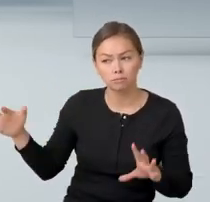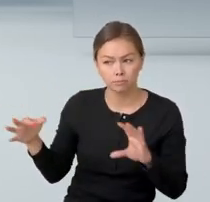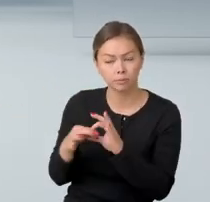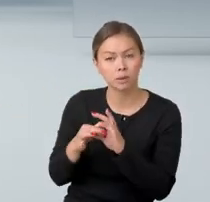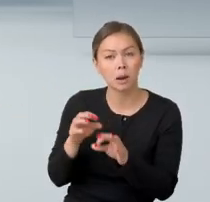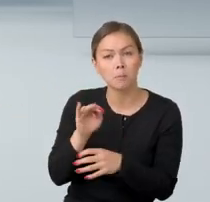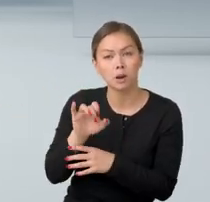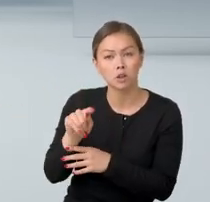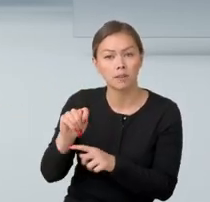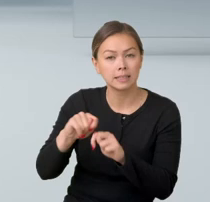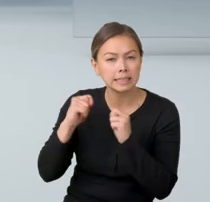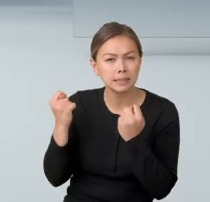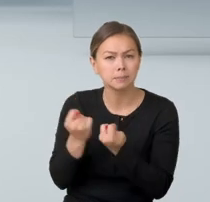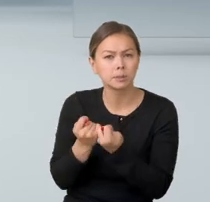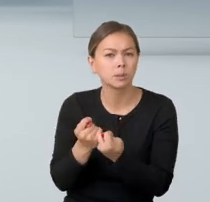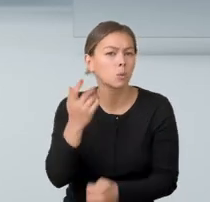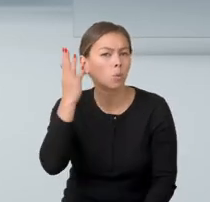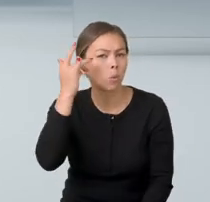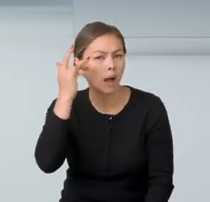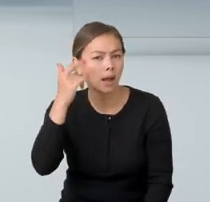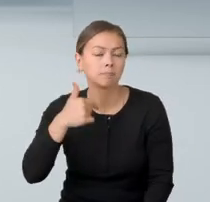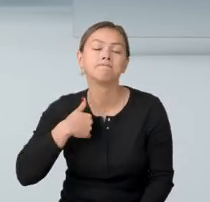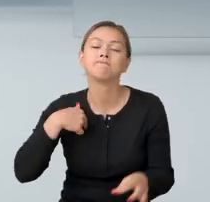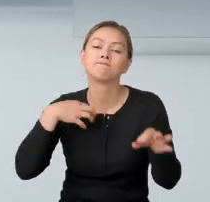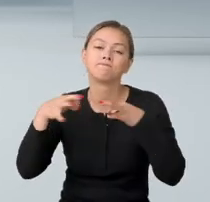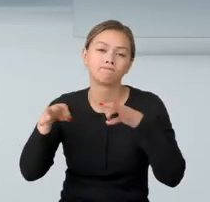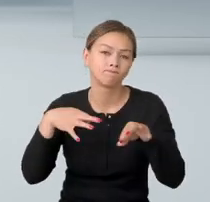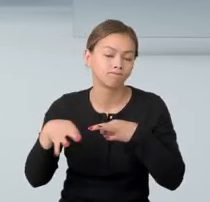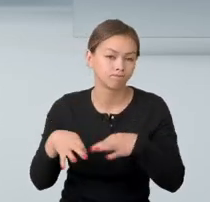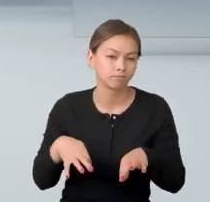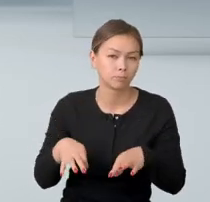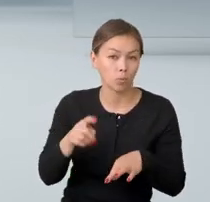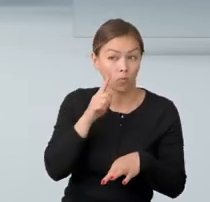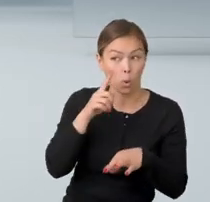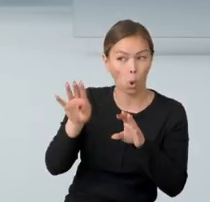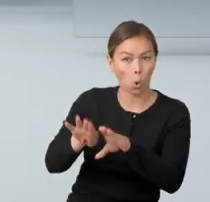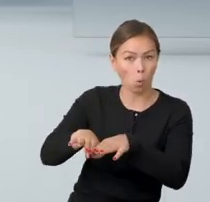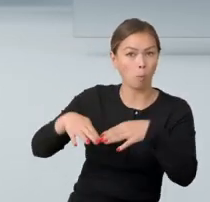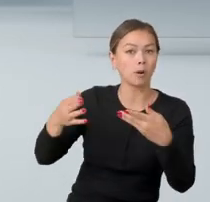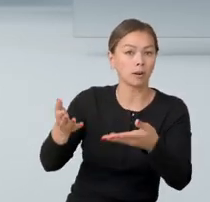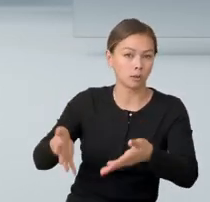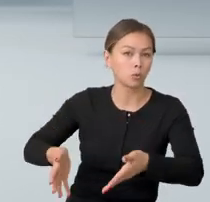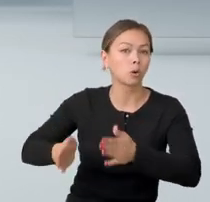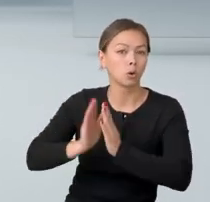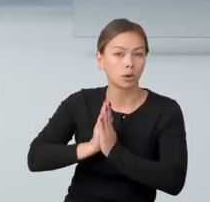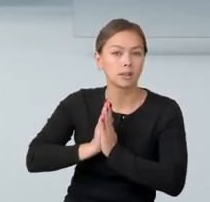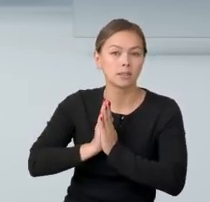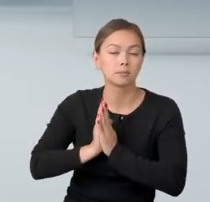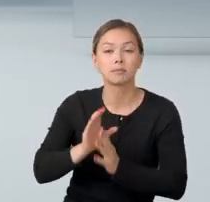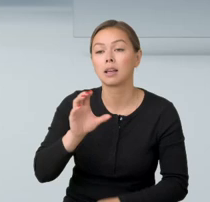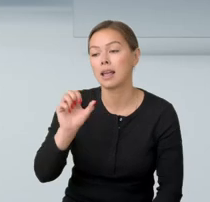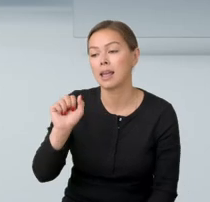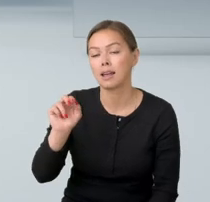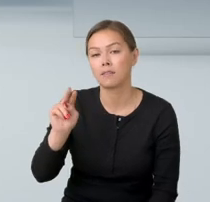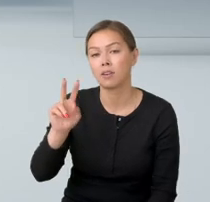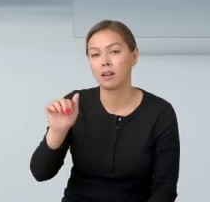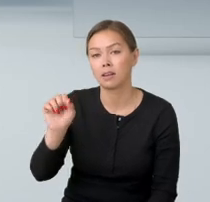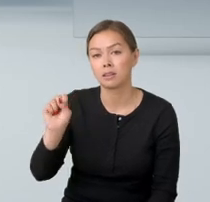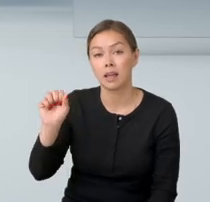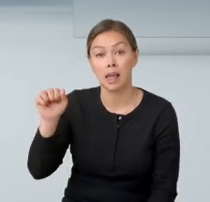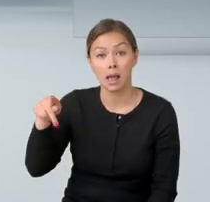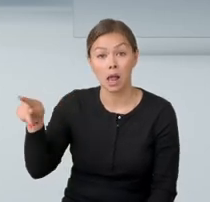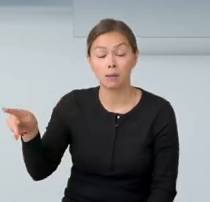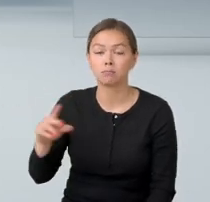app to integrate with Microsoft teams and to open these requests because